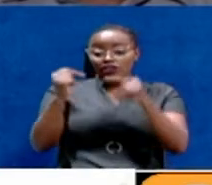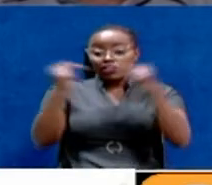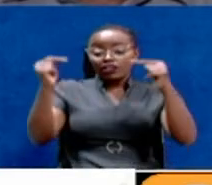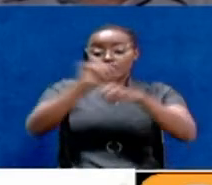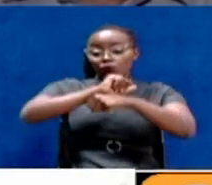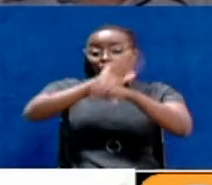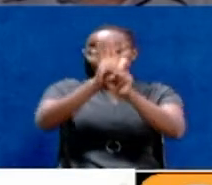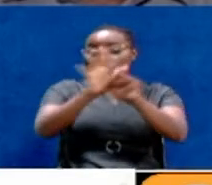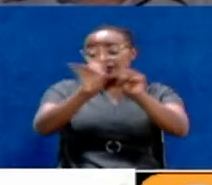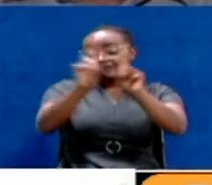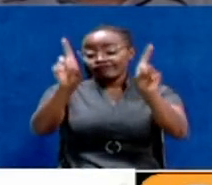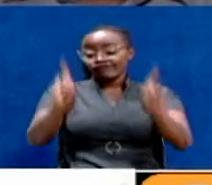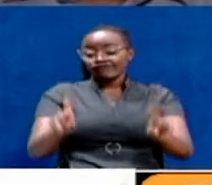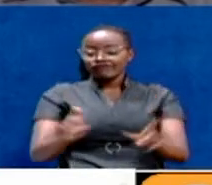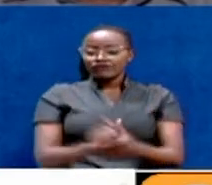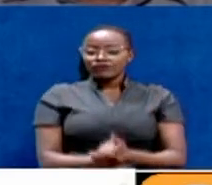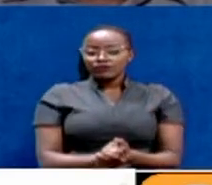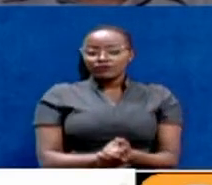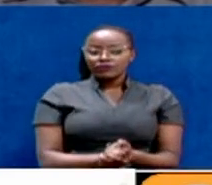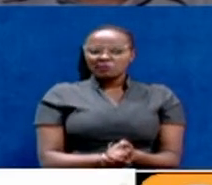COVID-19?